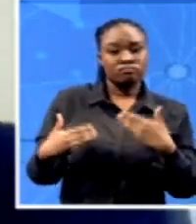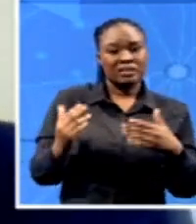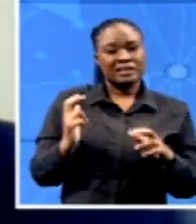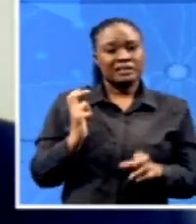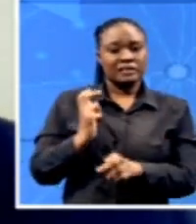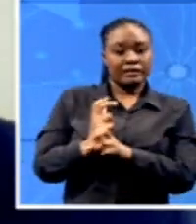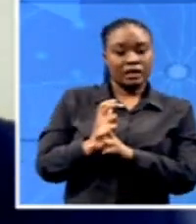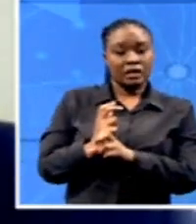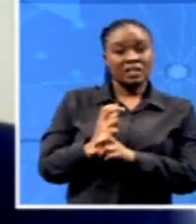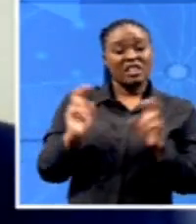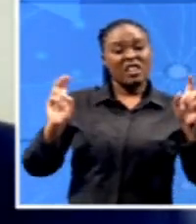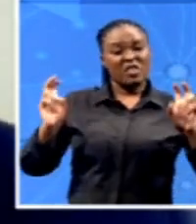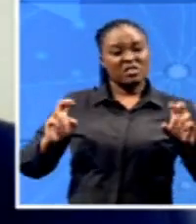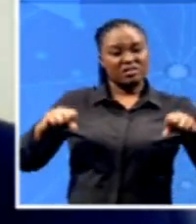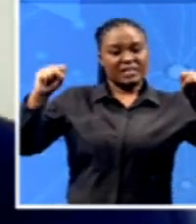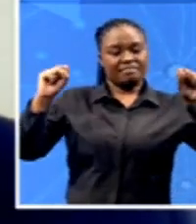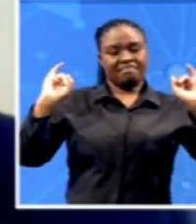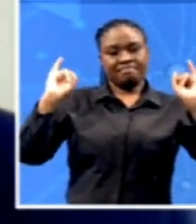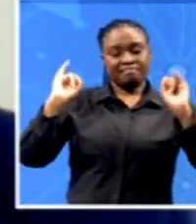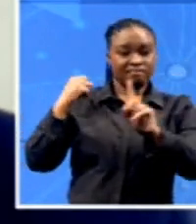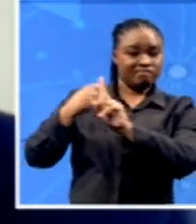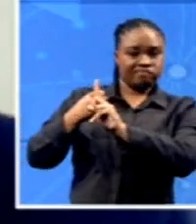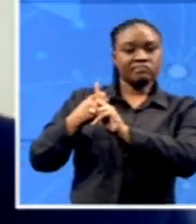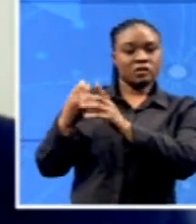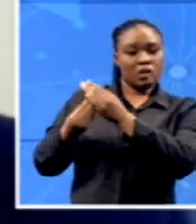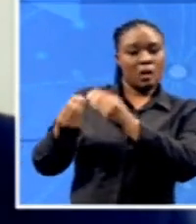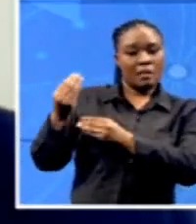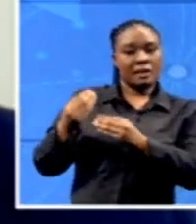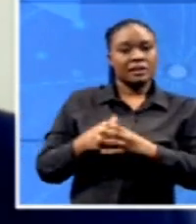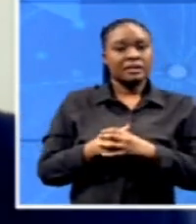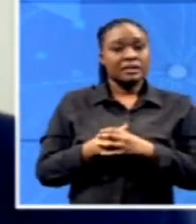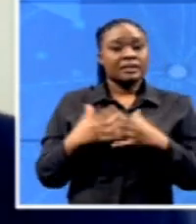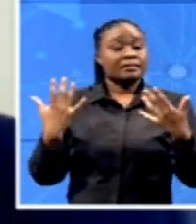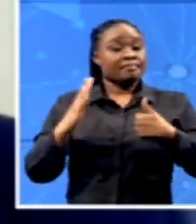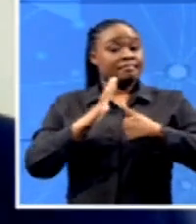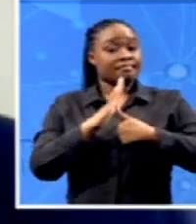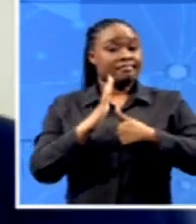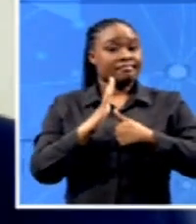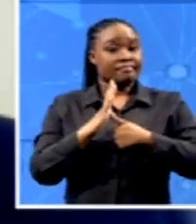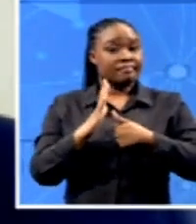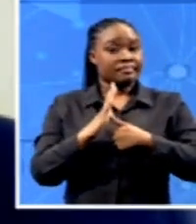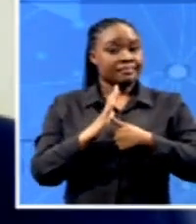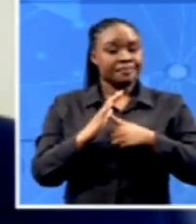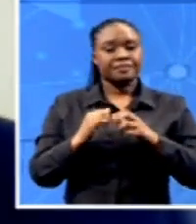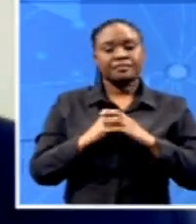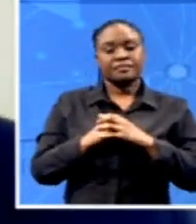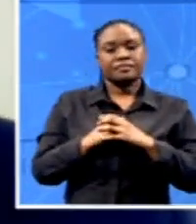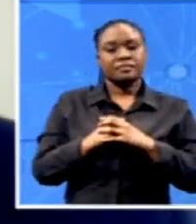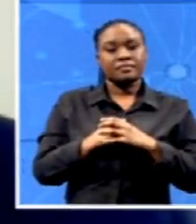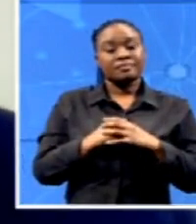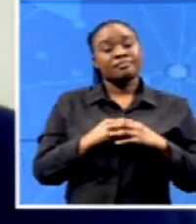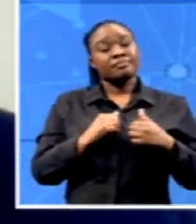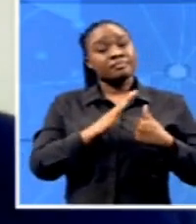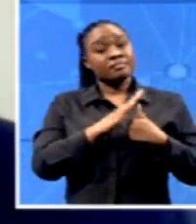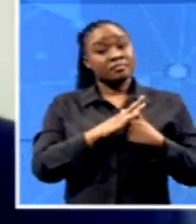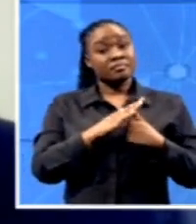huge on a number of fronts. First and foremost, the fact that it's now going year 14